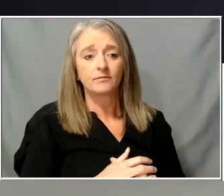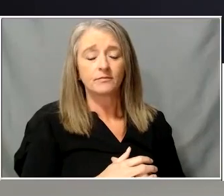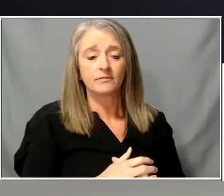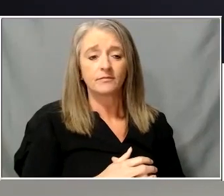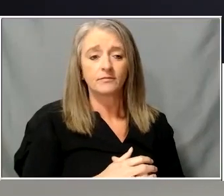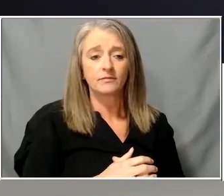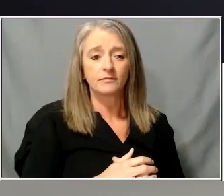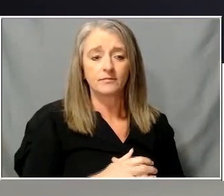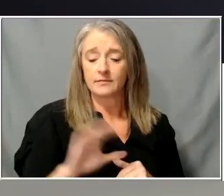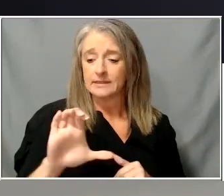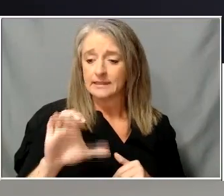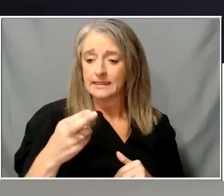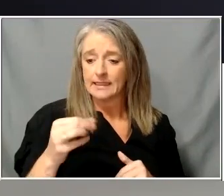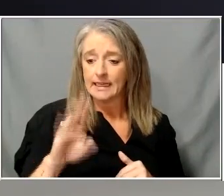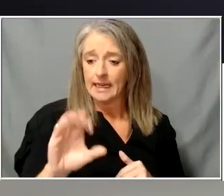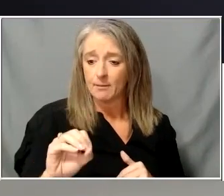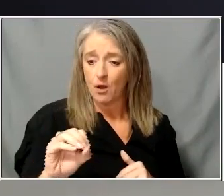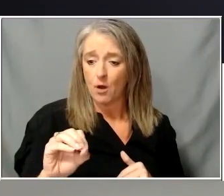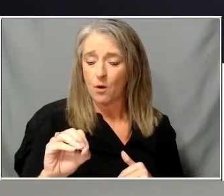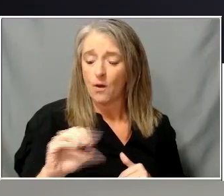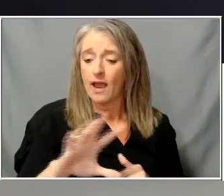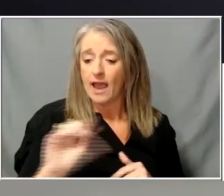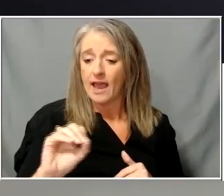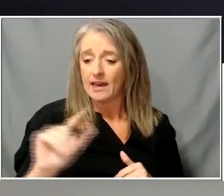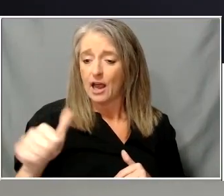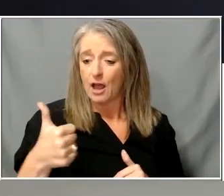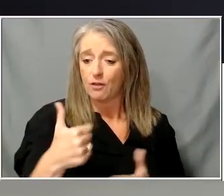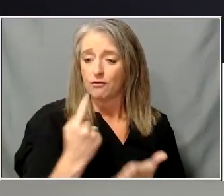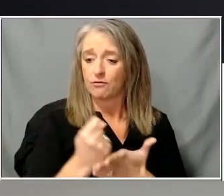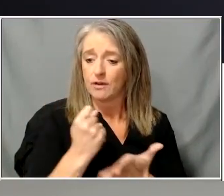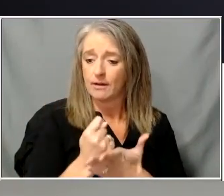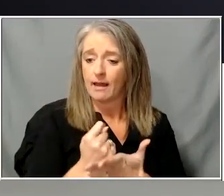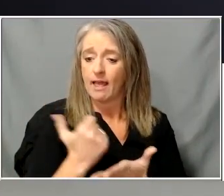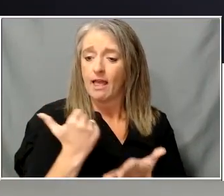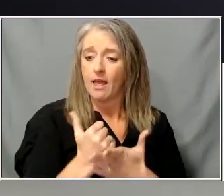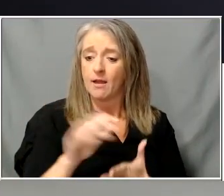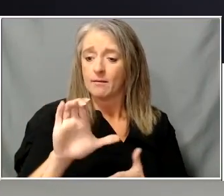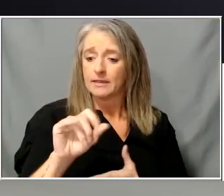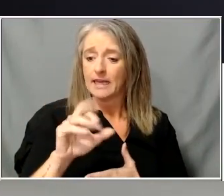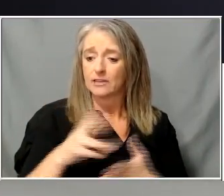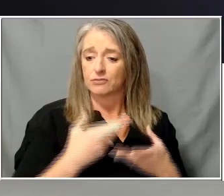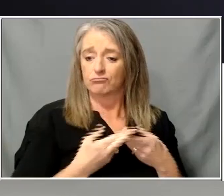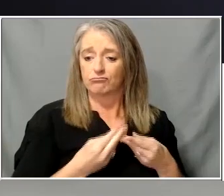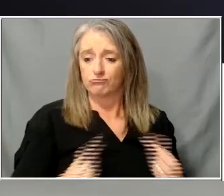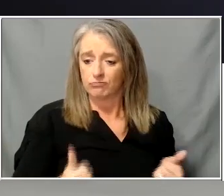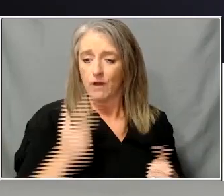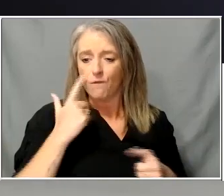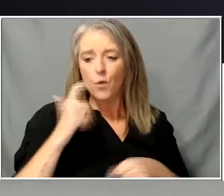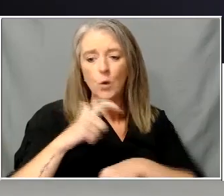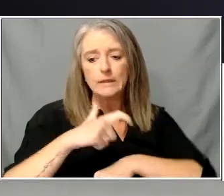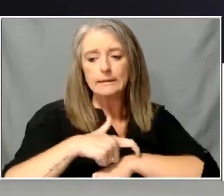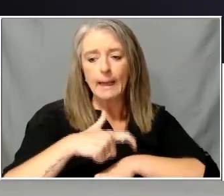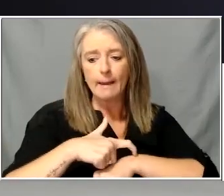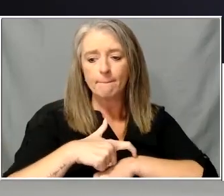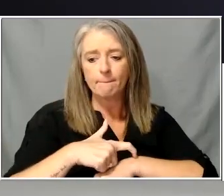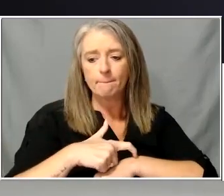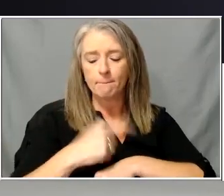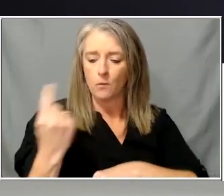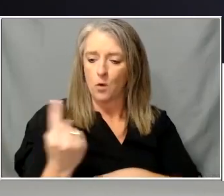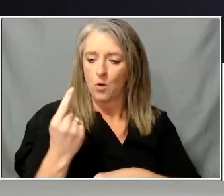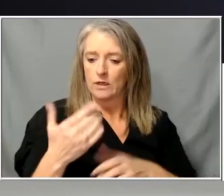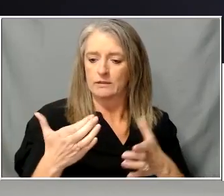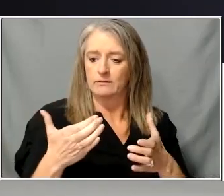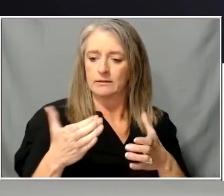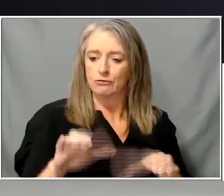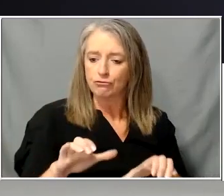Chemo and immunotherapy made Cynthia's cancer disappear for a time. There's always a chance that cancer of